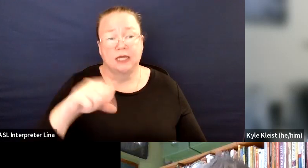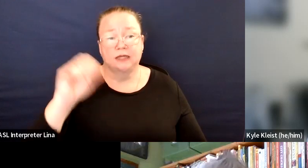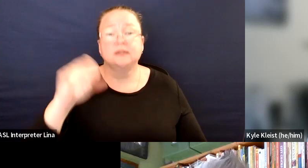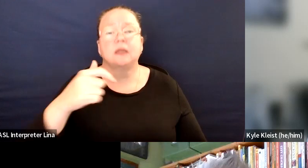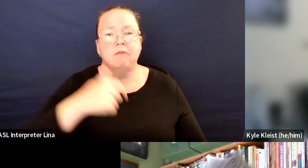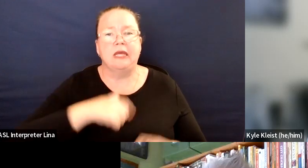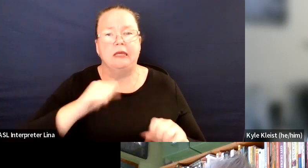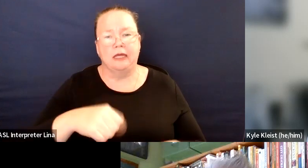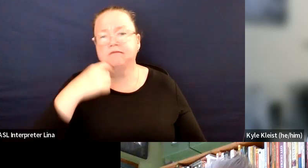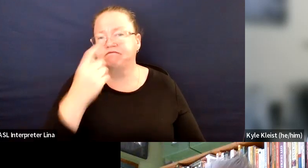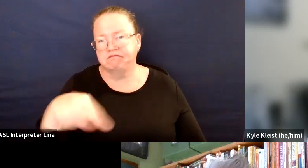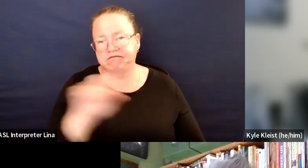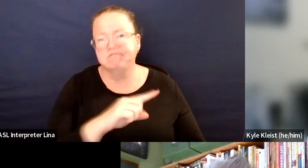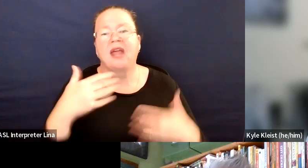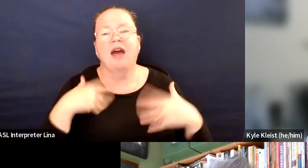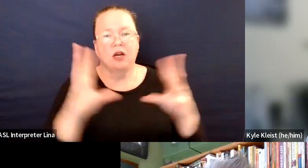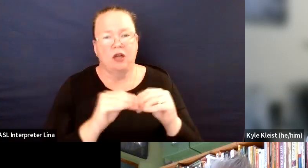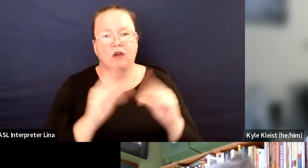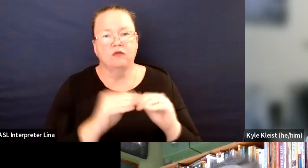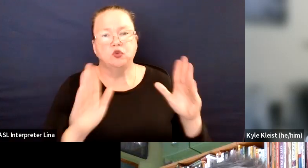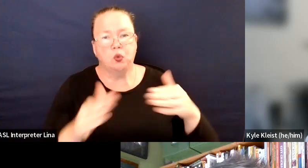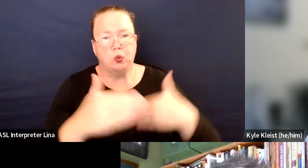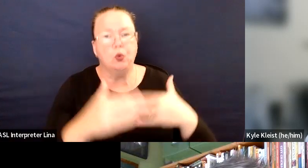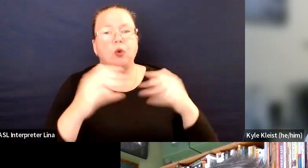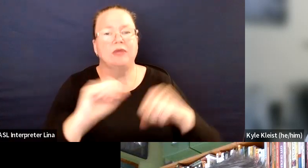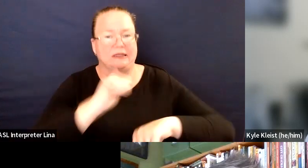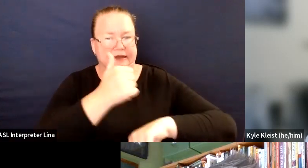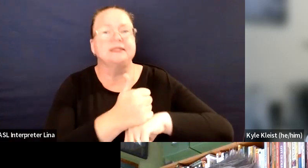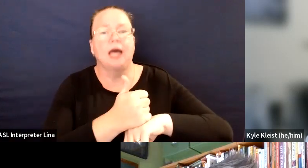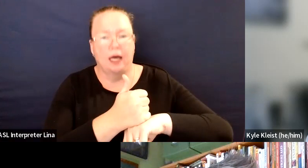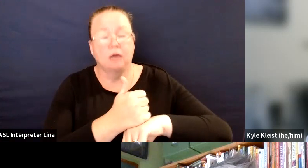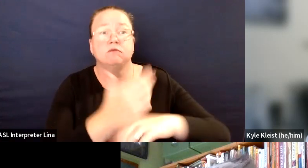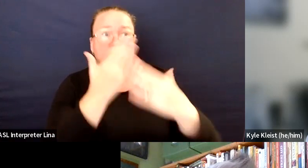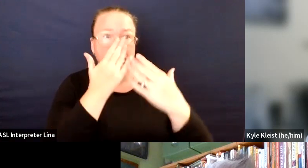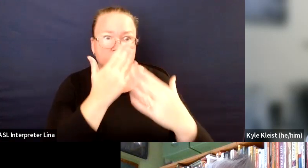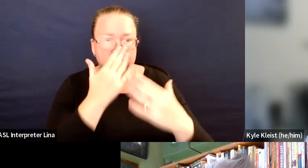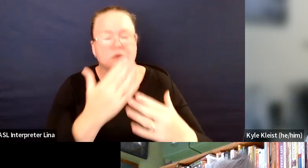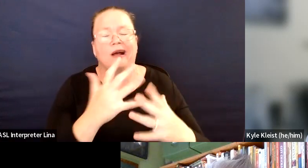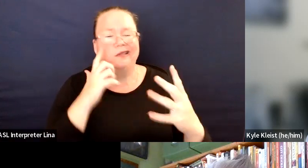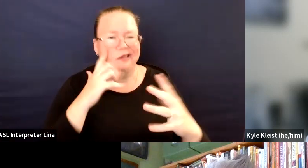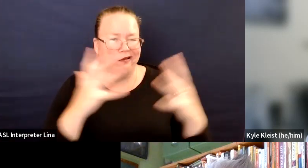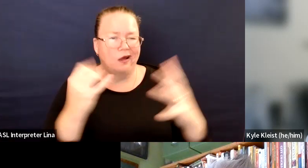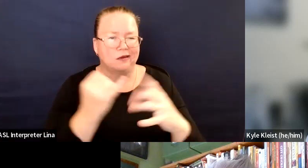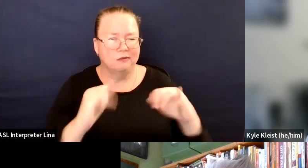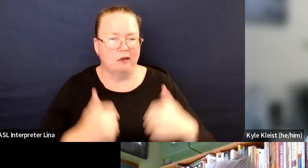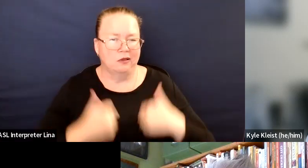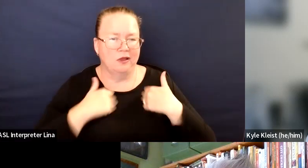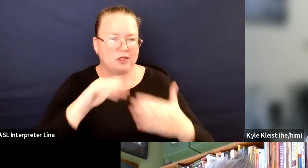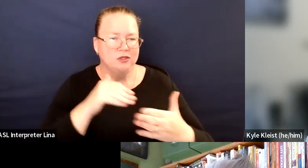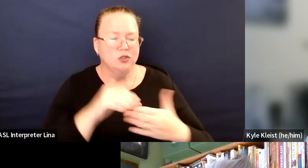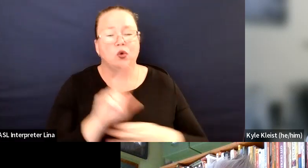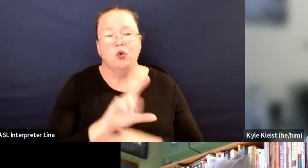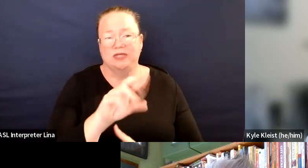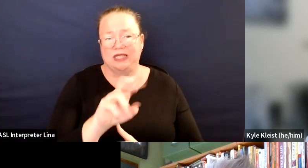chime in. So we actually have our conference room, so we can actually set it up. Thankfully, I think a lot of independent living centers like us, we use our CARES